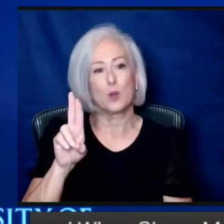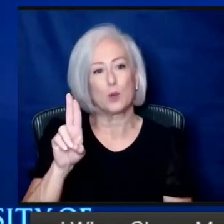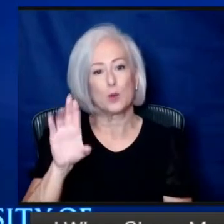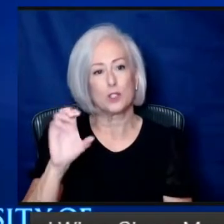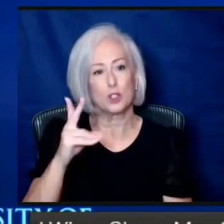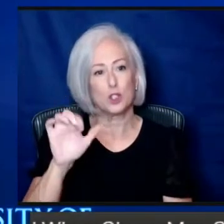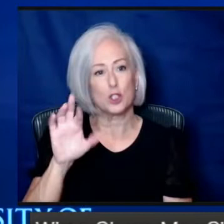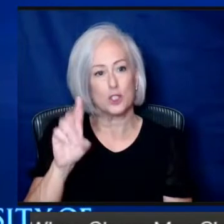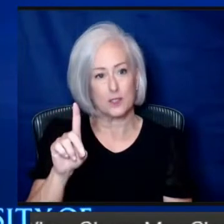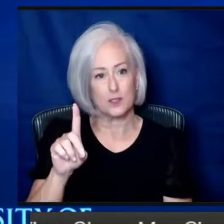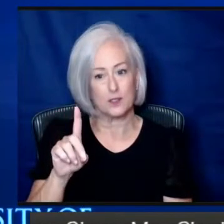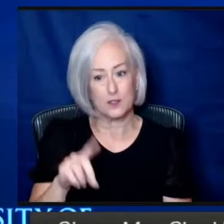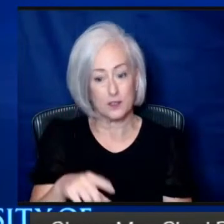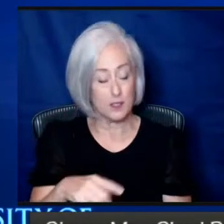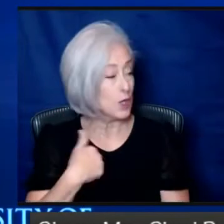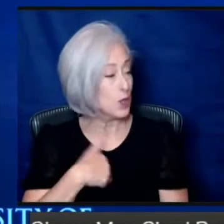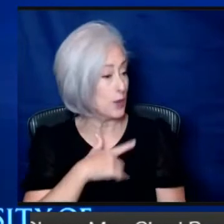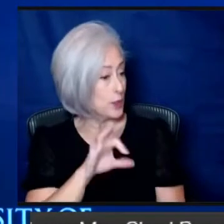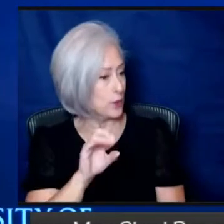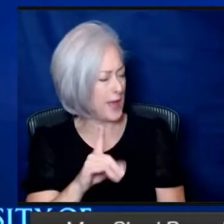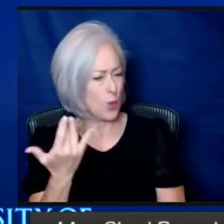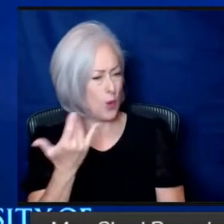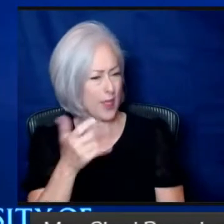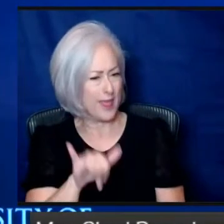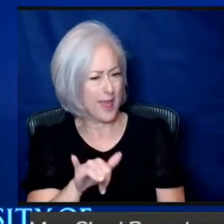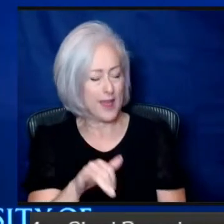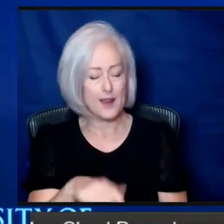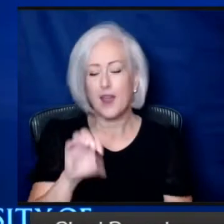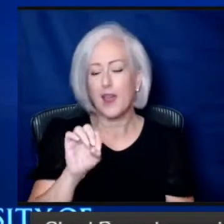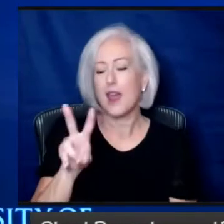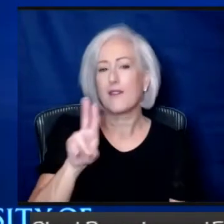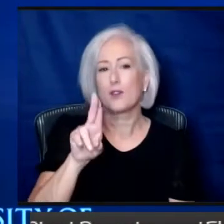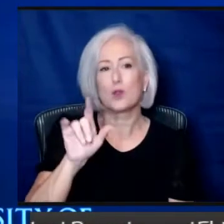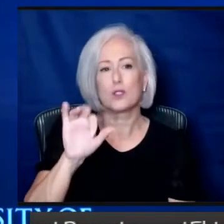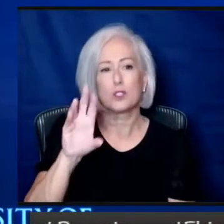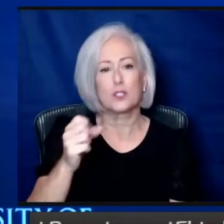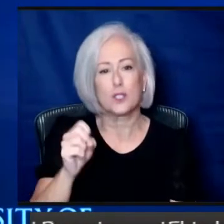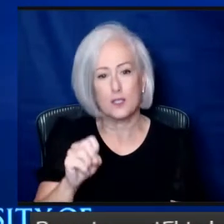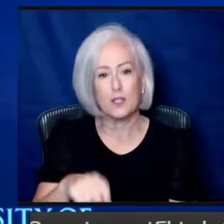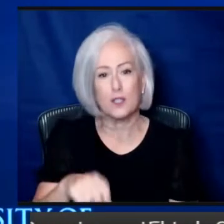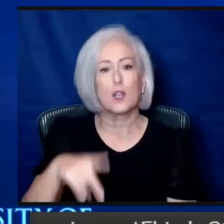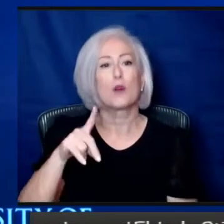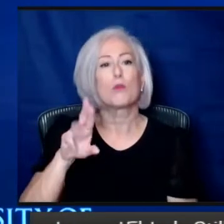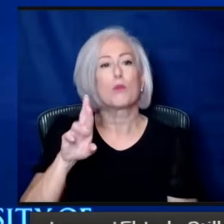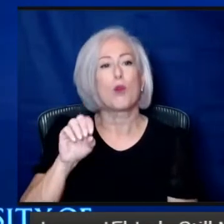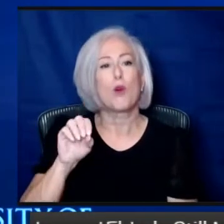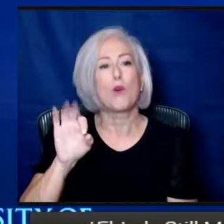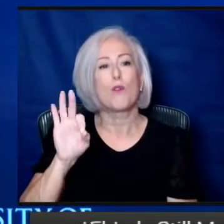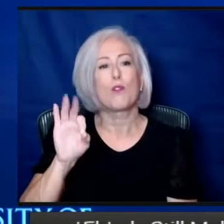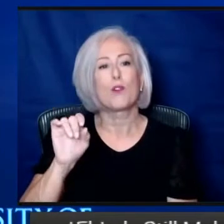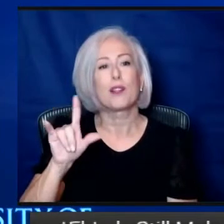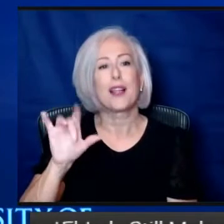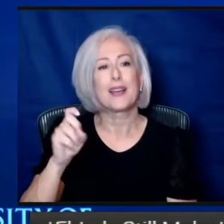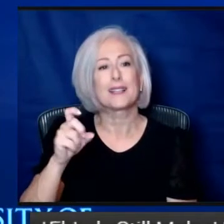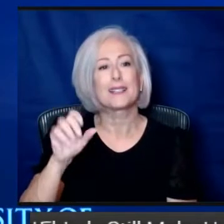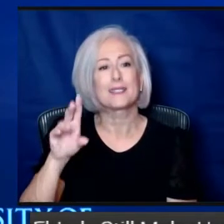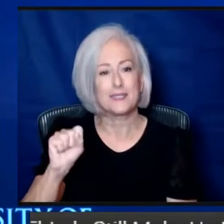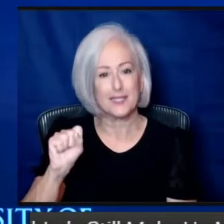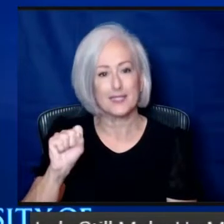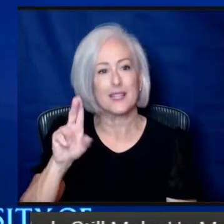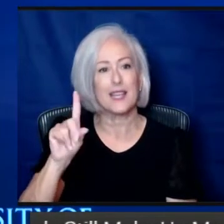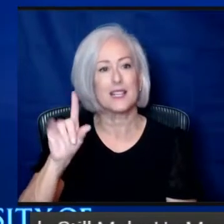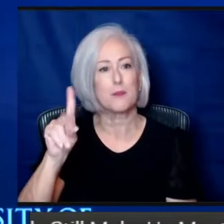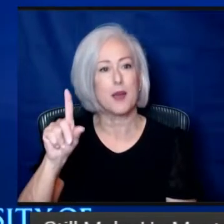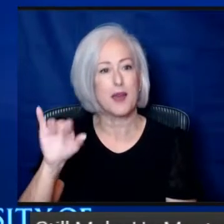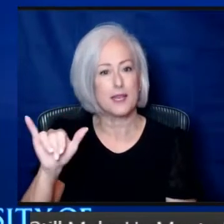system. So EvuShield is EvuShield. a prophylaxis monoclonal antibody that is given to people who cannot take the vaccine